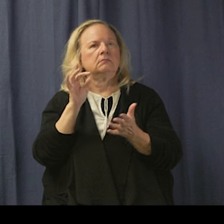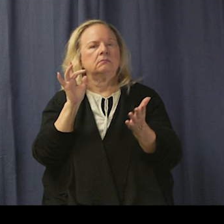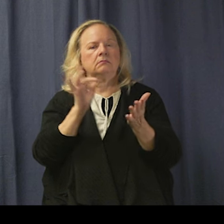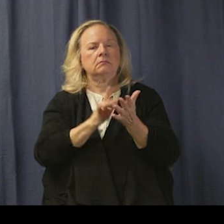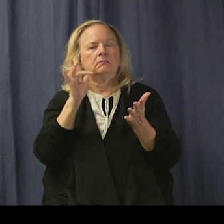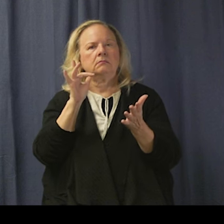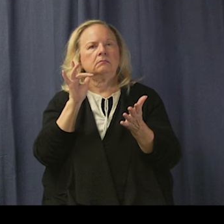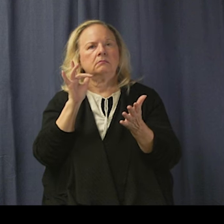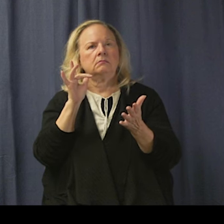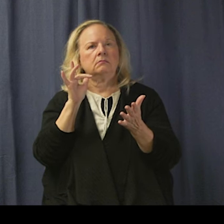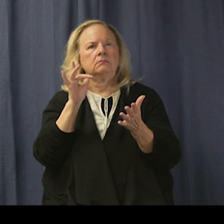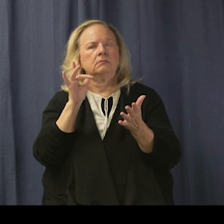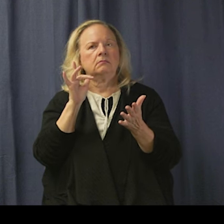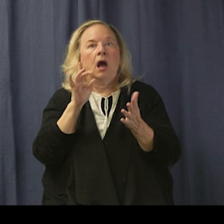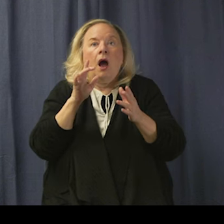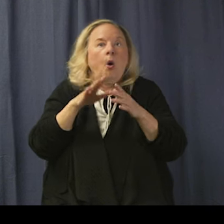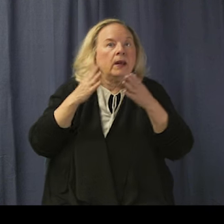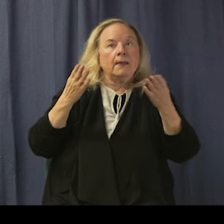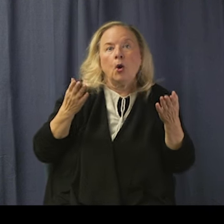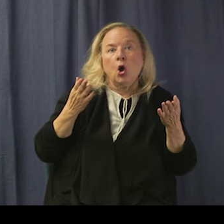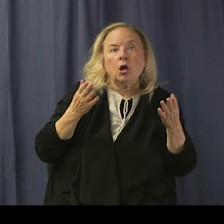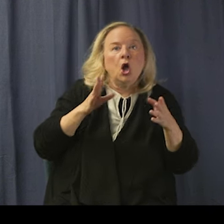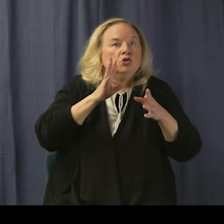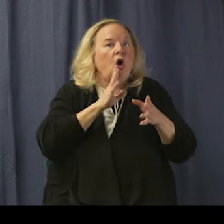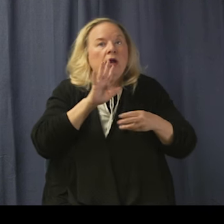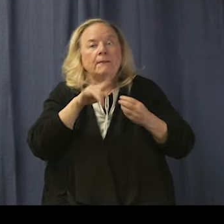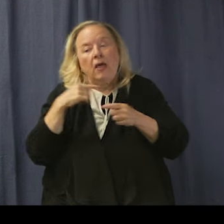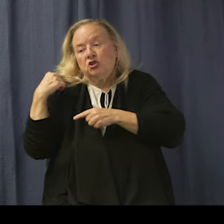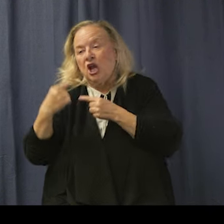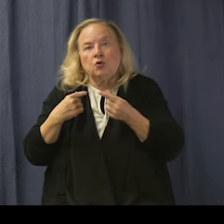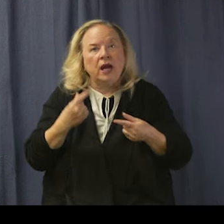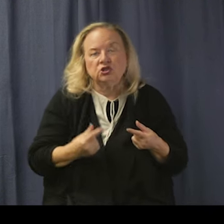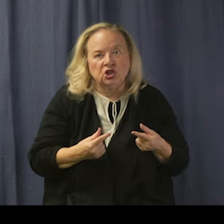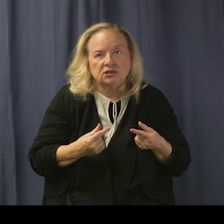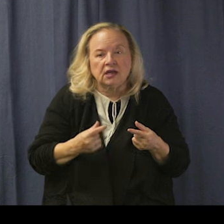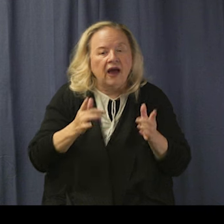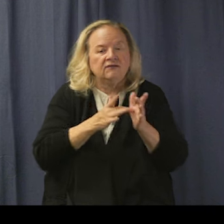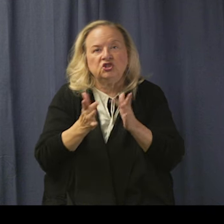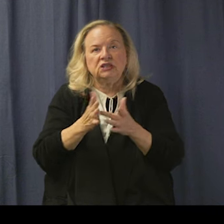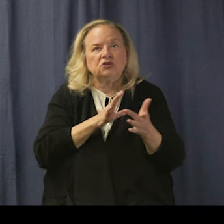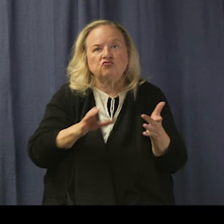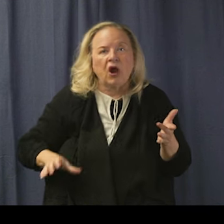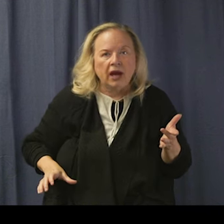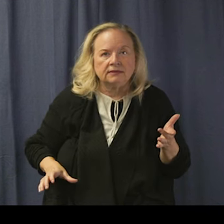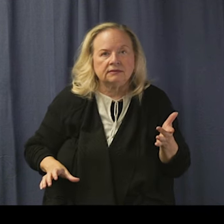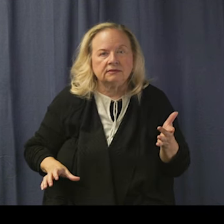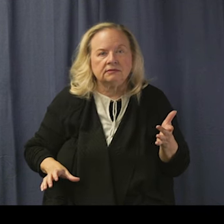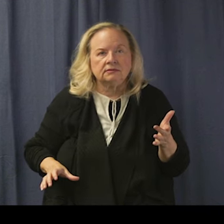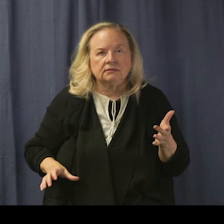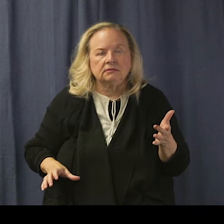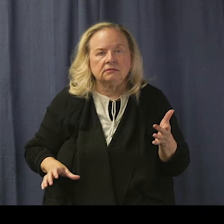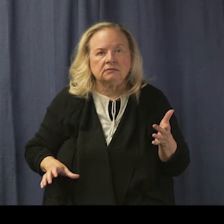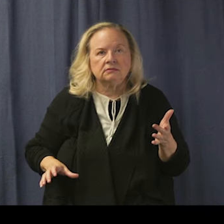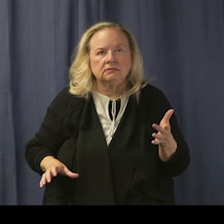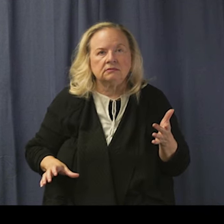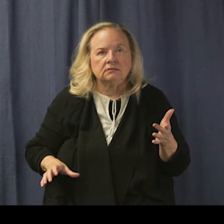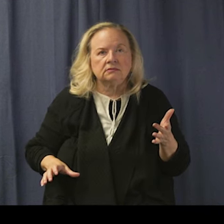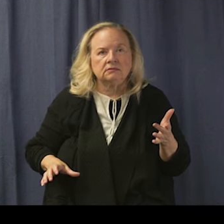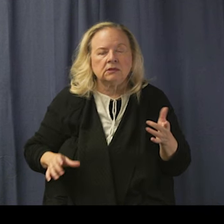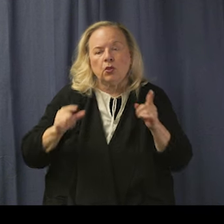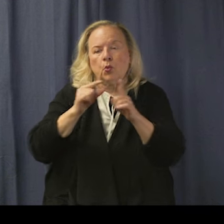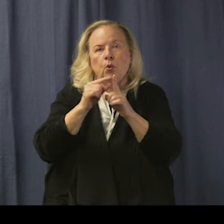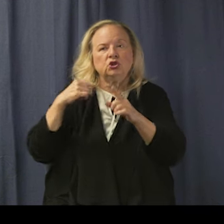Here we are, okay, opening a book. Scroll down. Talking about the generation. And let's say you don't want to do that. You just go to Christ. The next page. Look at the right arrow. The word